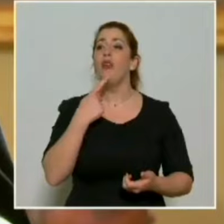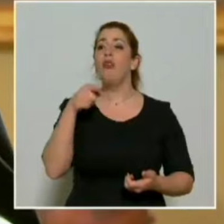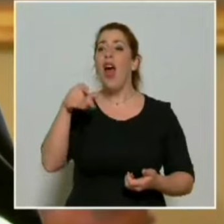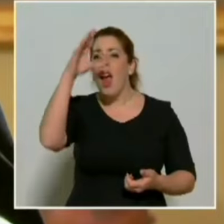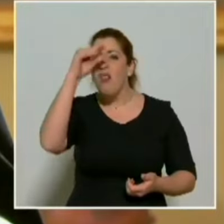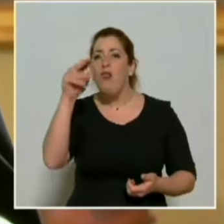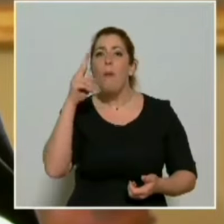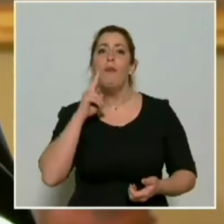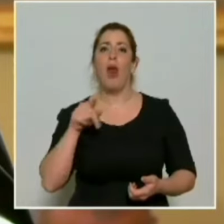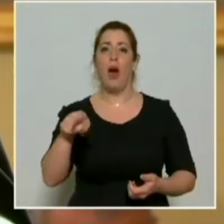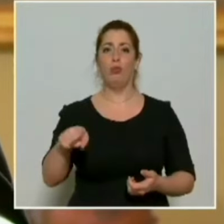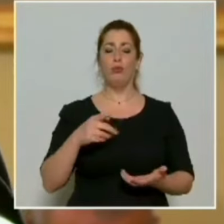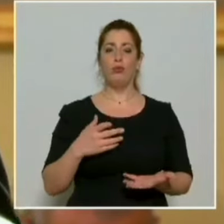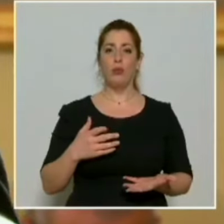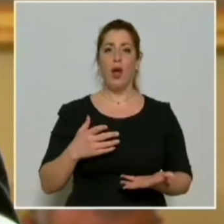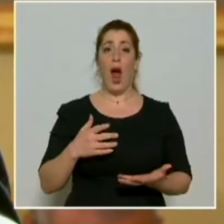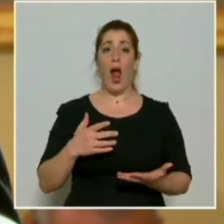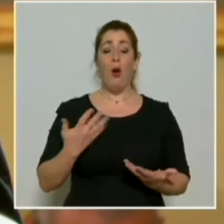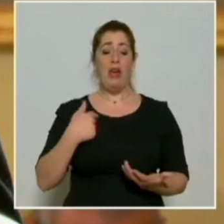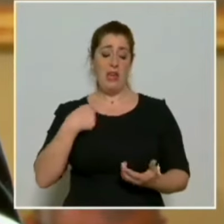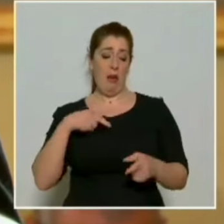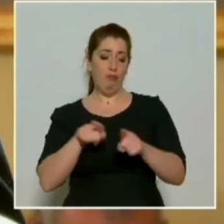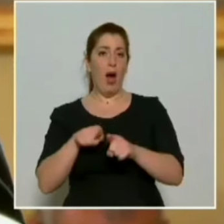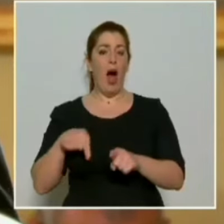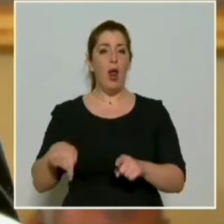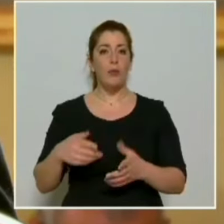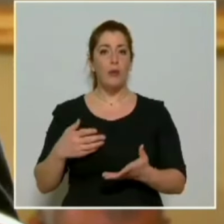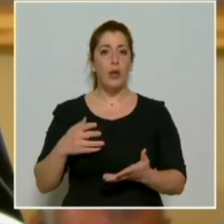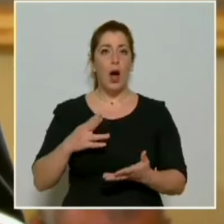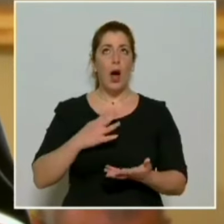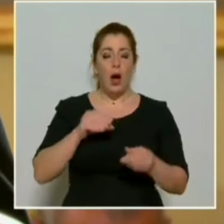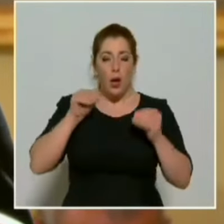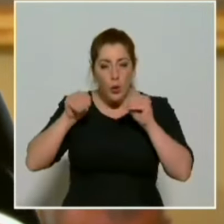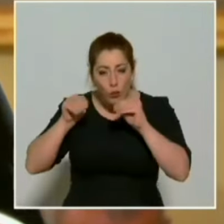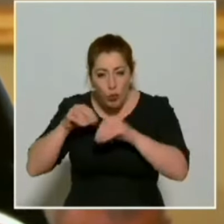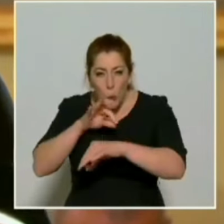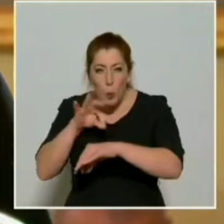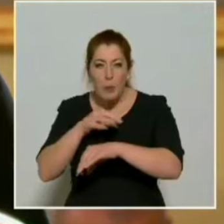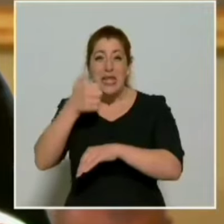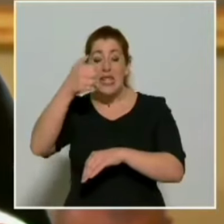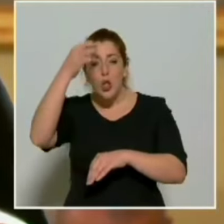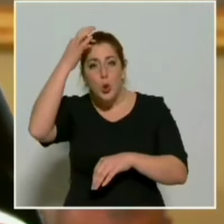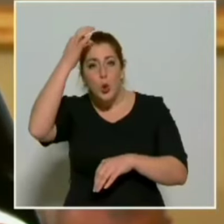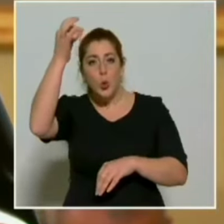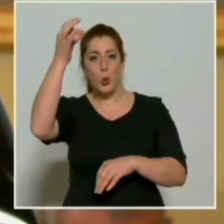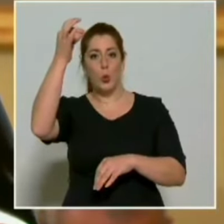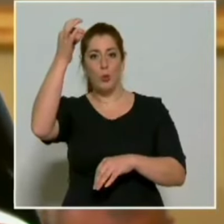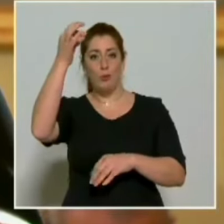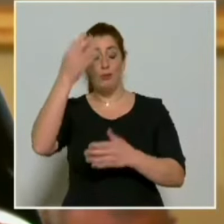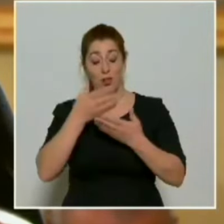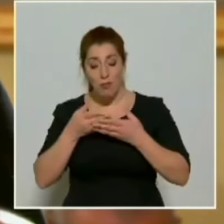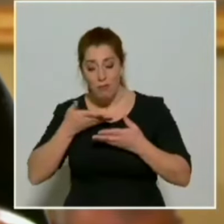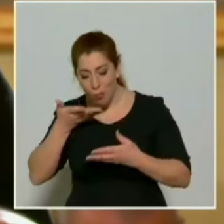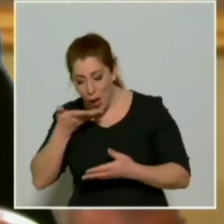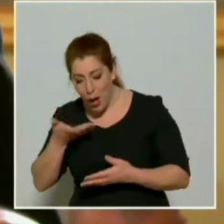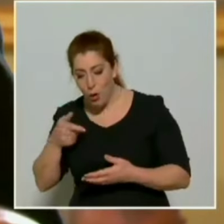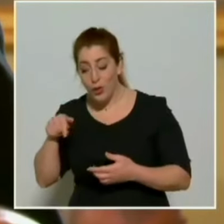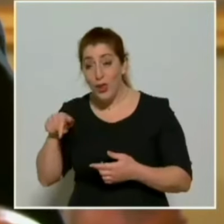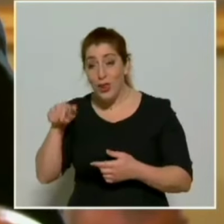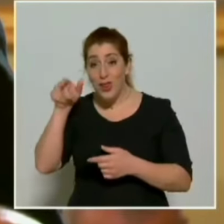ħadd sitt xhur sabiħ jifhem li huwa l-persuna bħalna mingħajr l-ebda